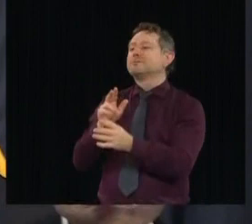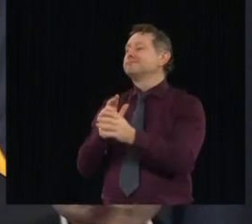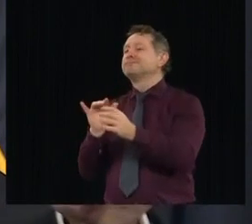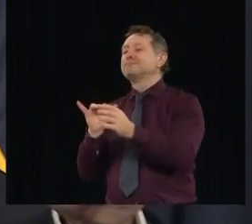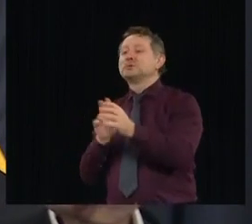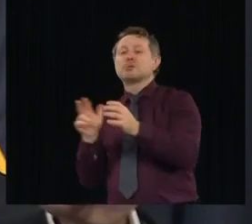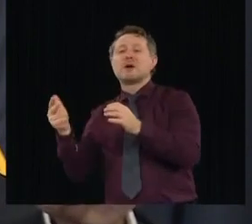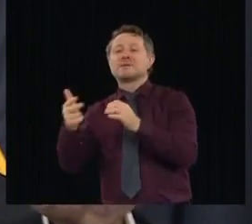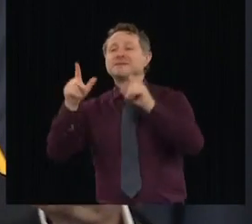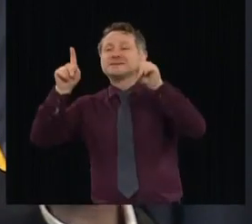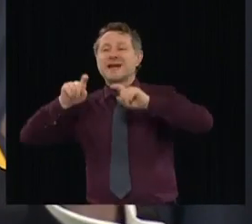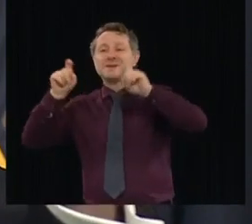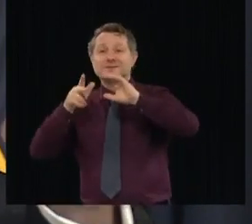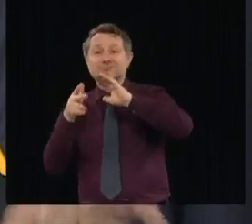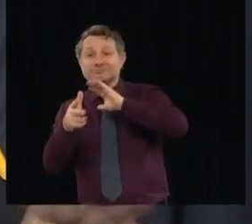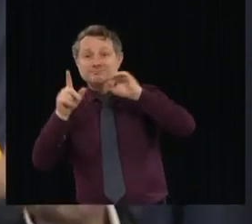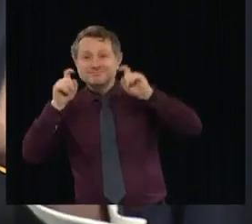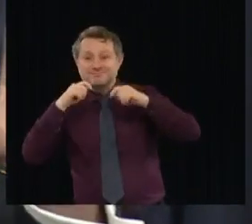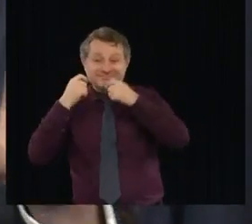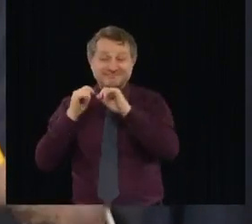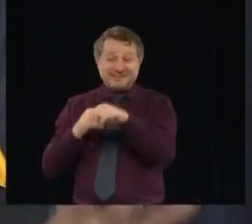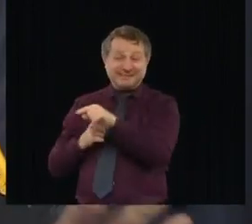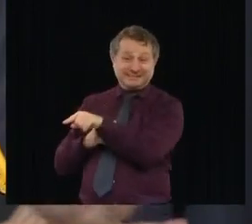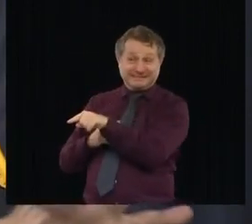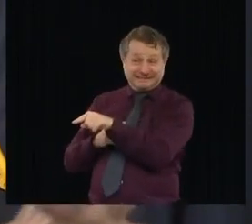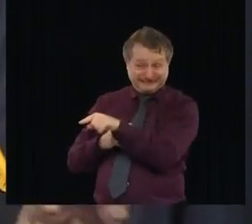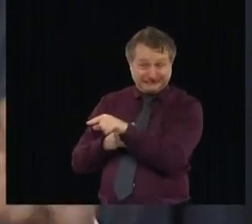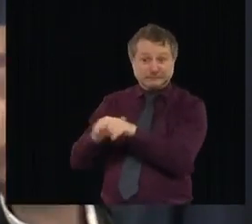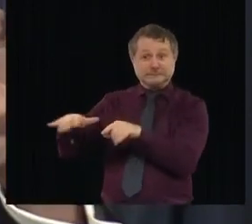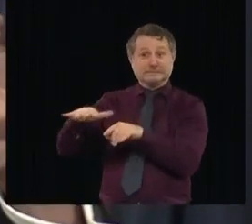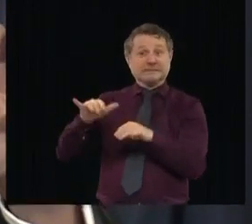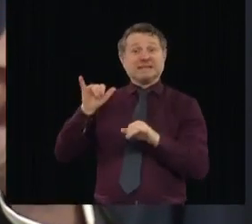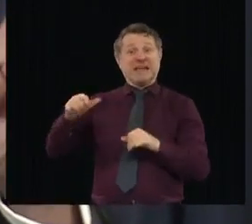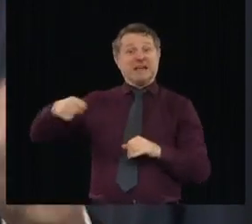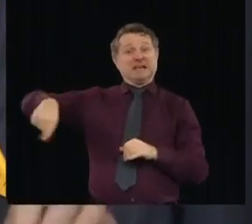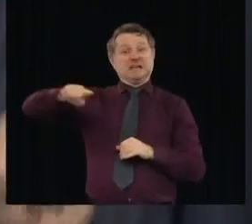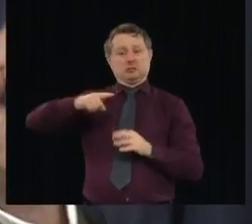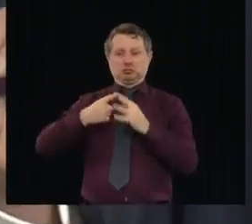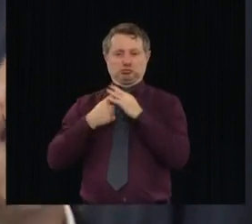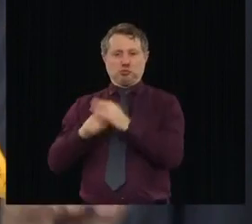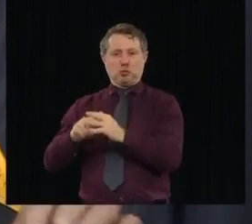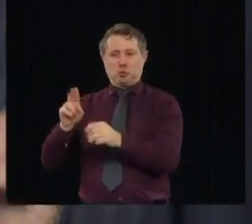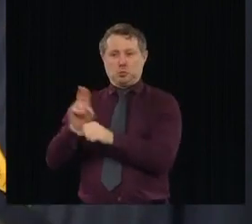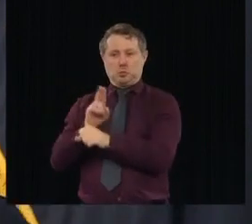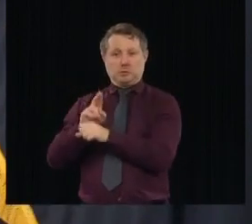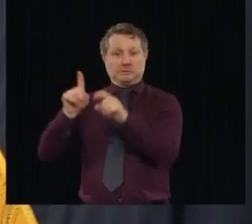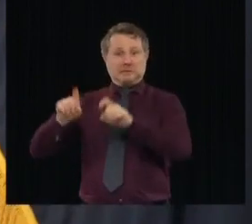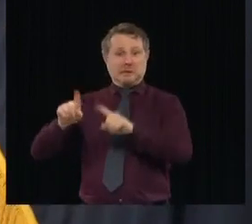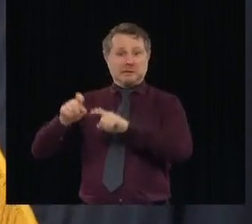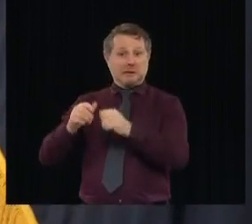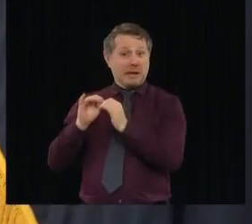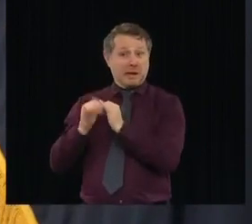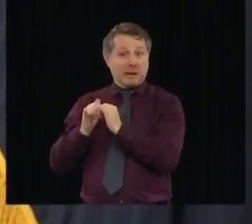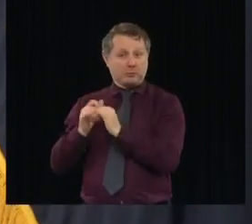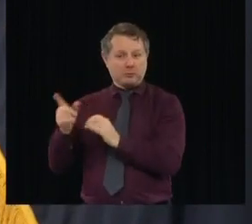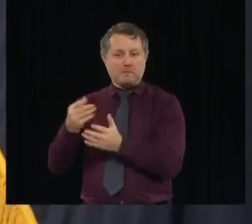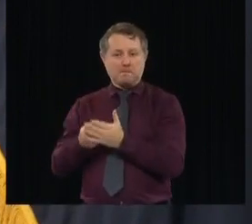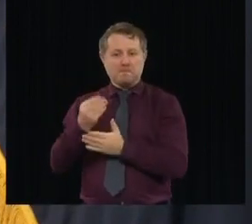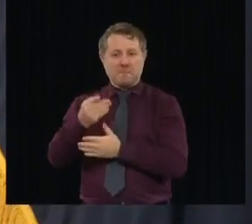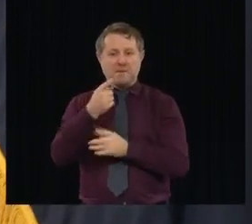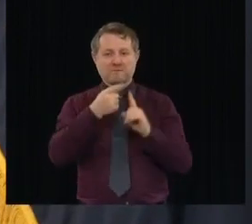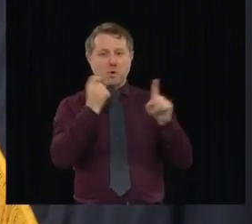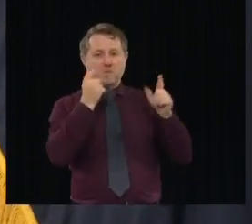pharmacy, they are implementing the test. They purchase the test from a national